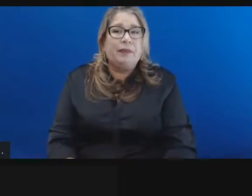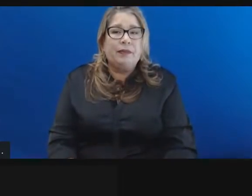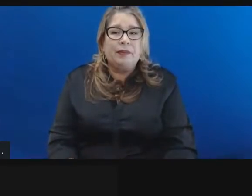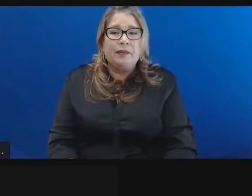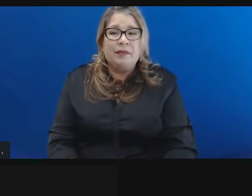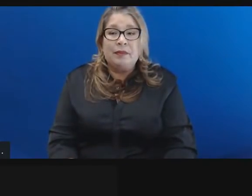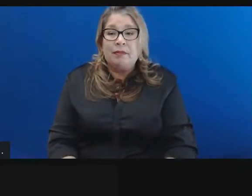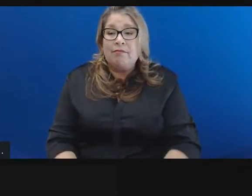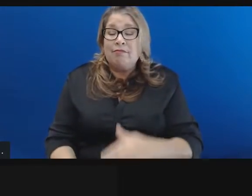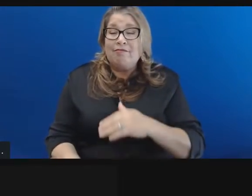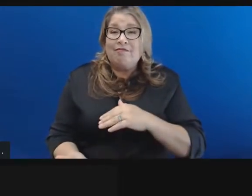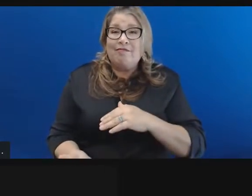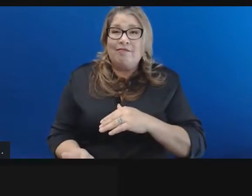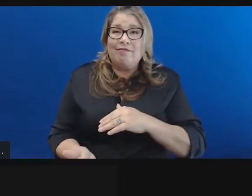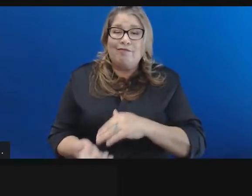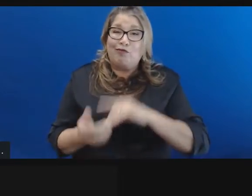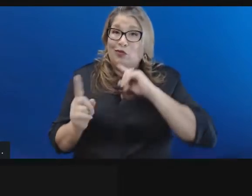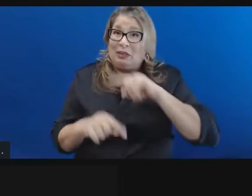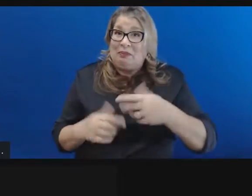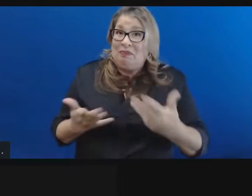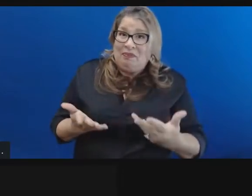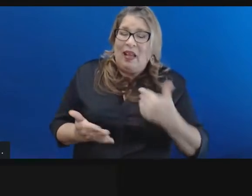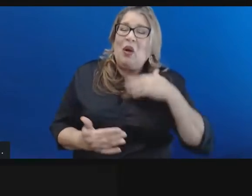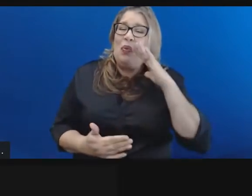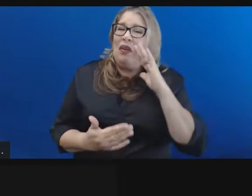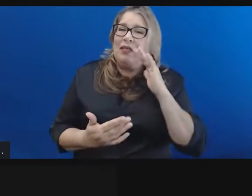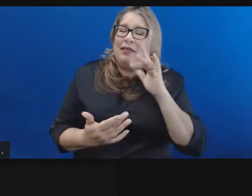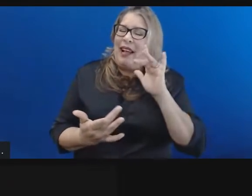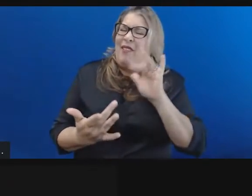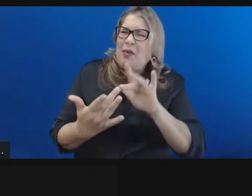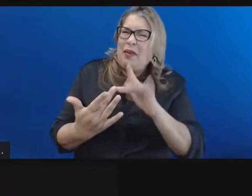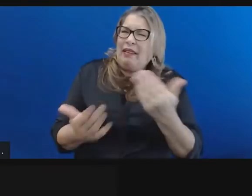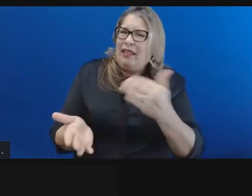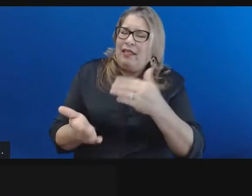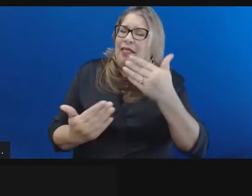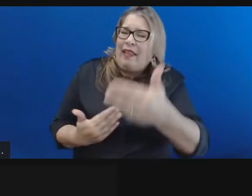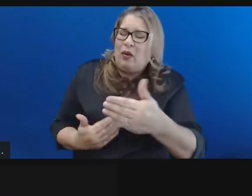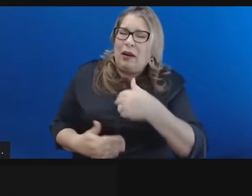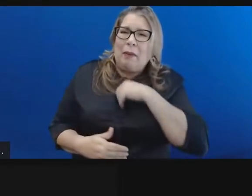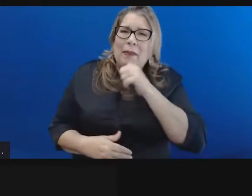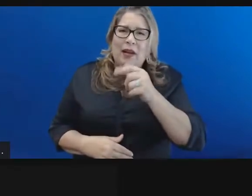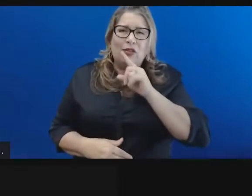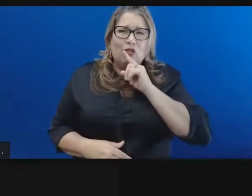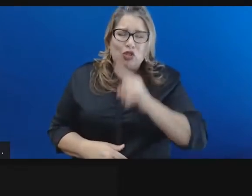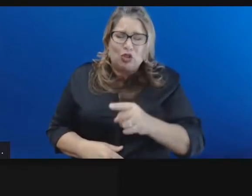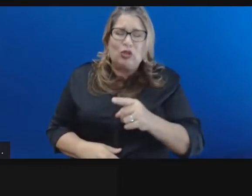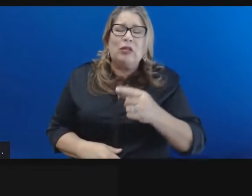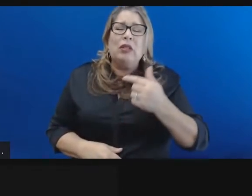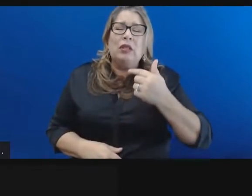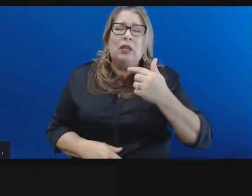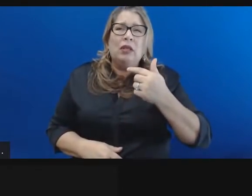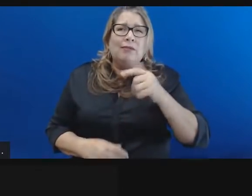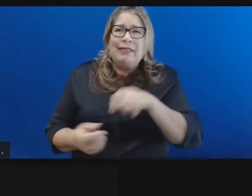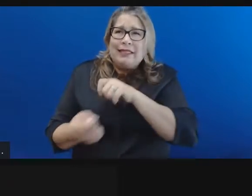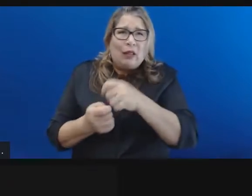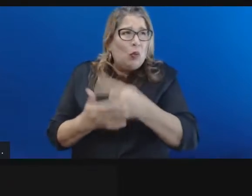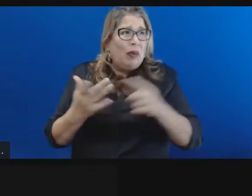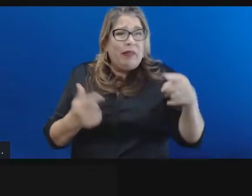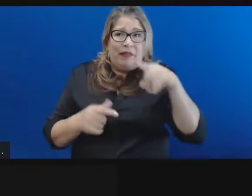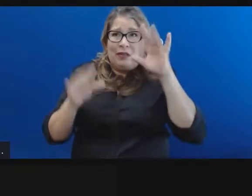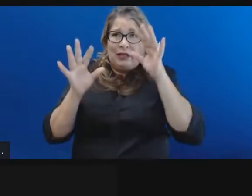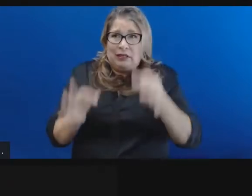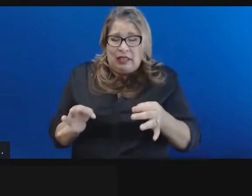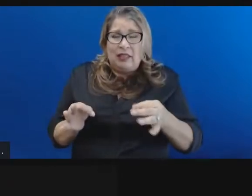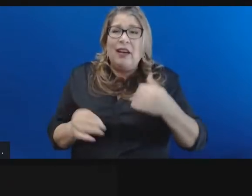I'm not sure where that is in the level of consideration. I know that concept, as well as